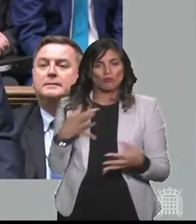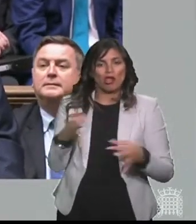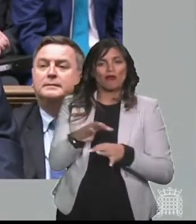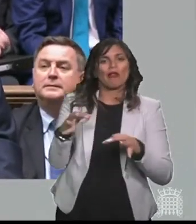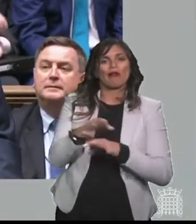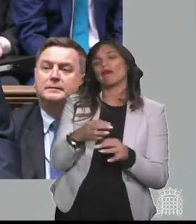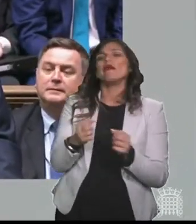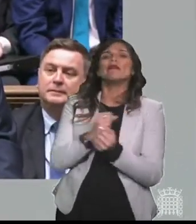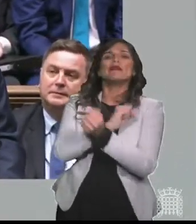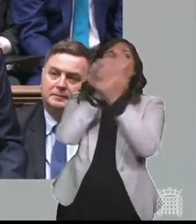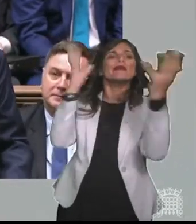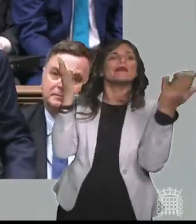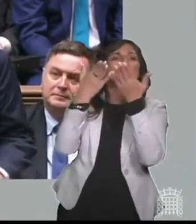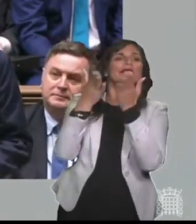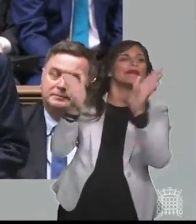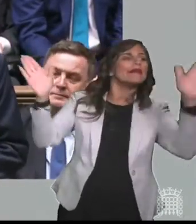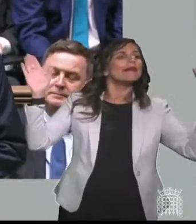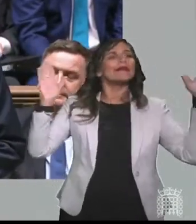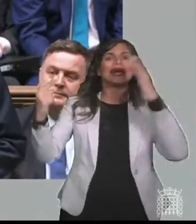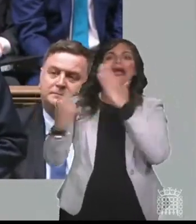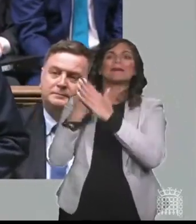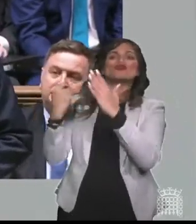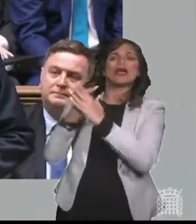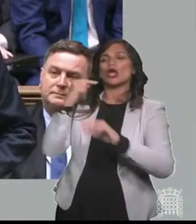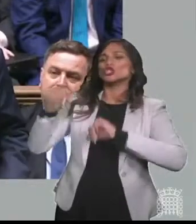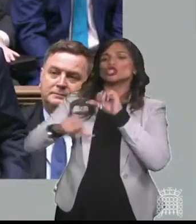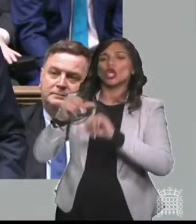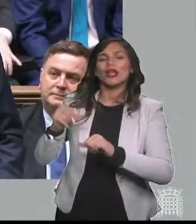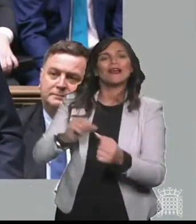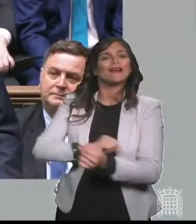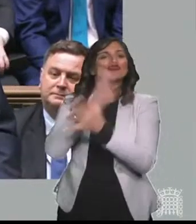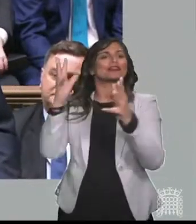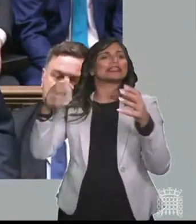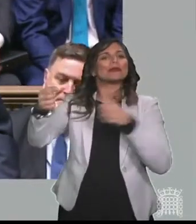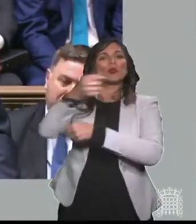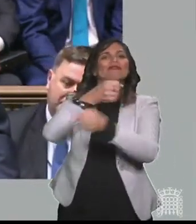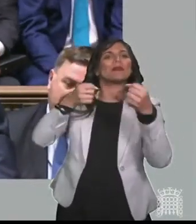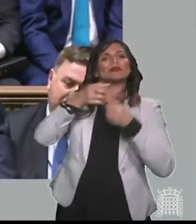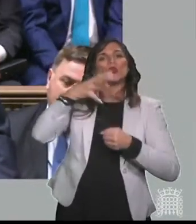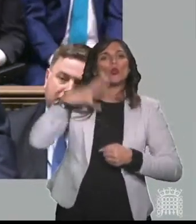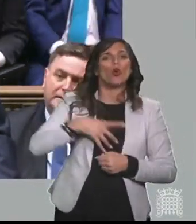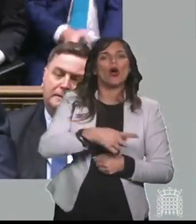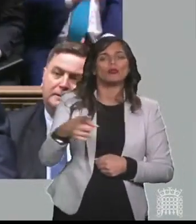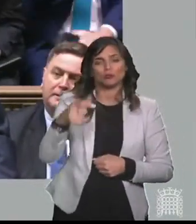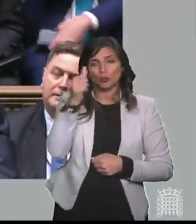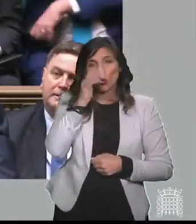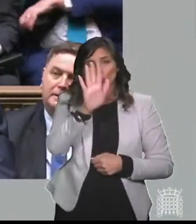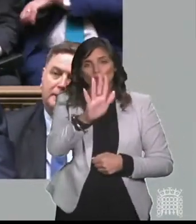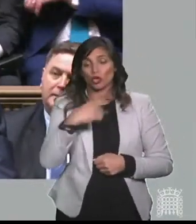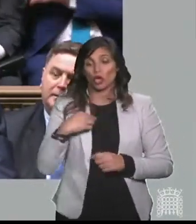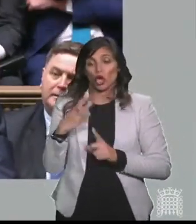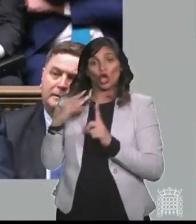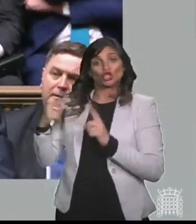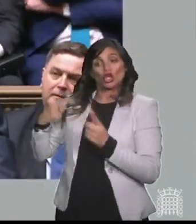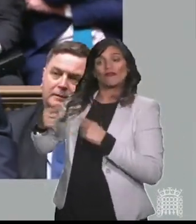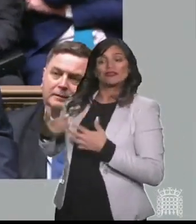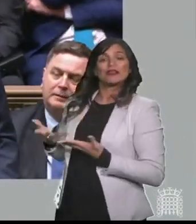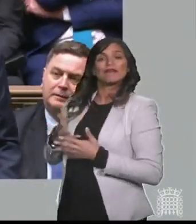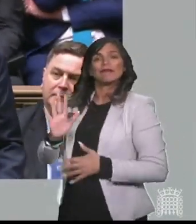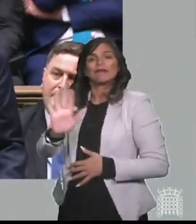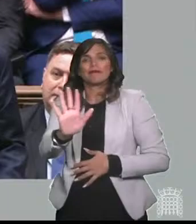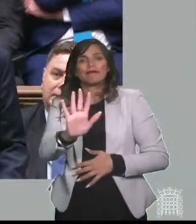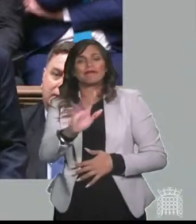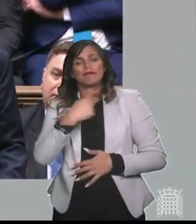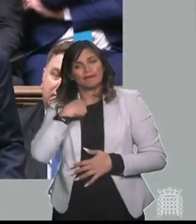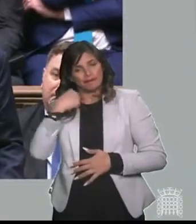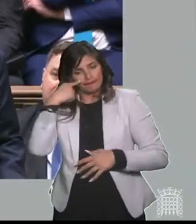immigration regime, or even dream of bringing back free movement. But Conservatives say we should unlock the potential we have